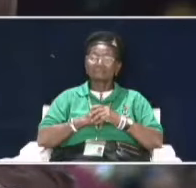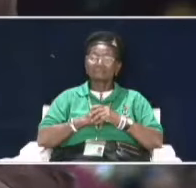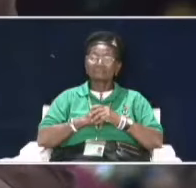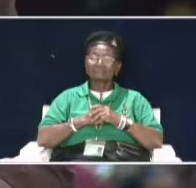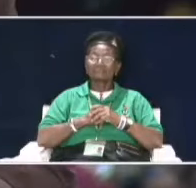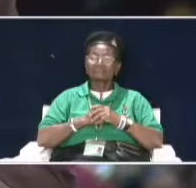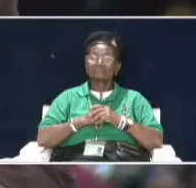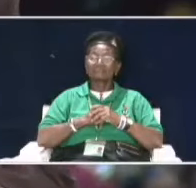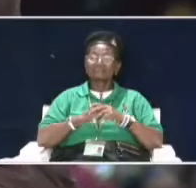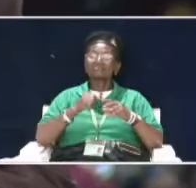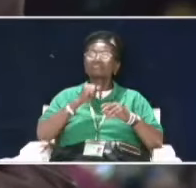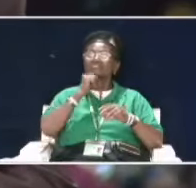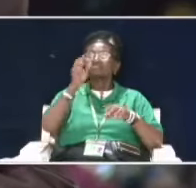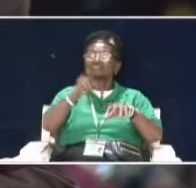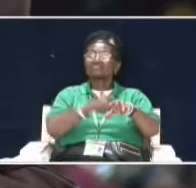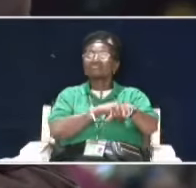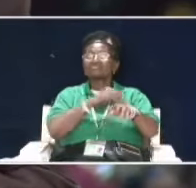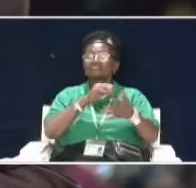Not long ago,